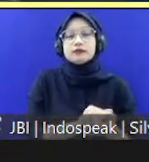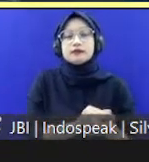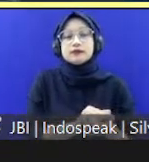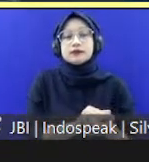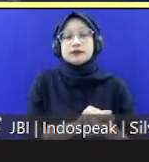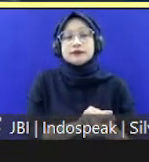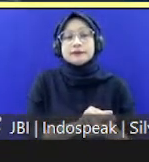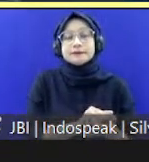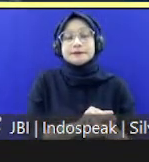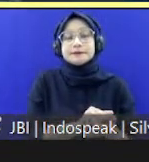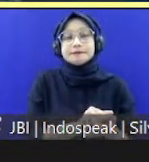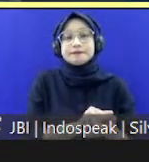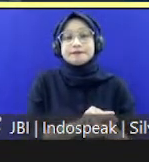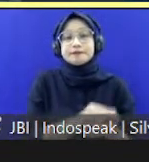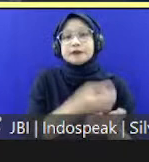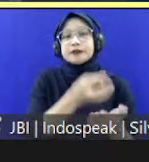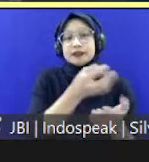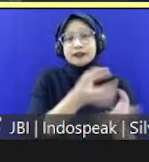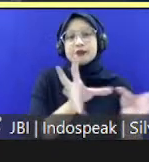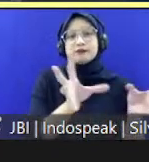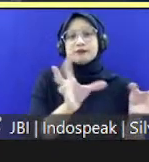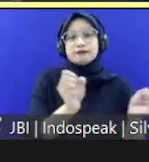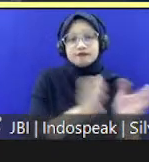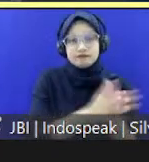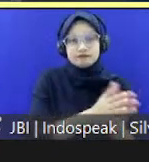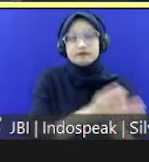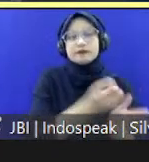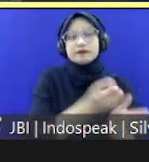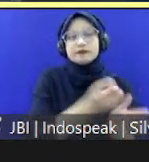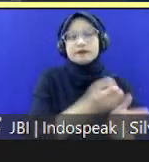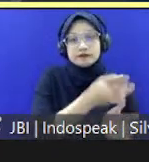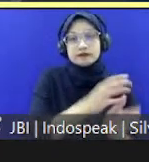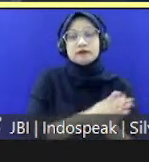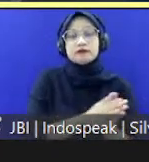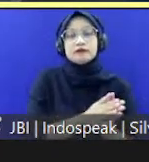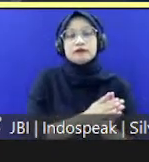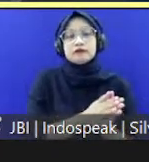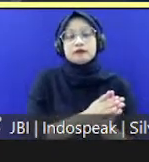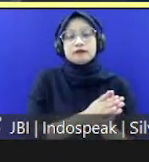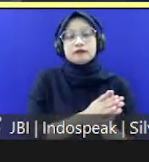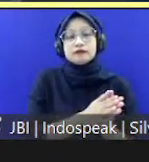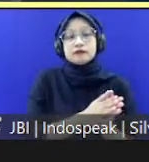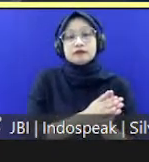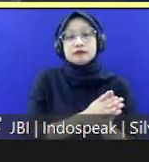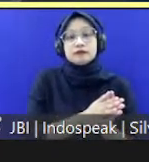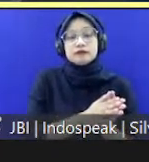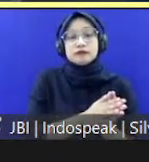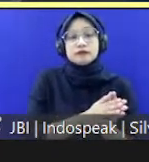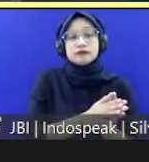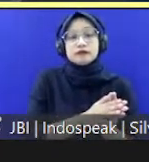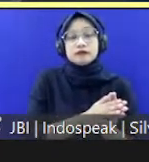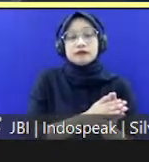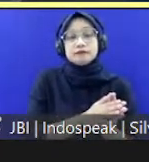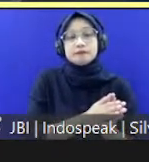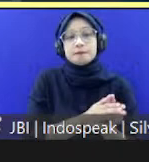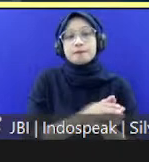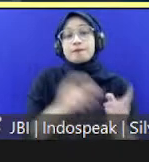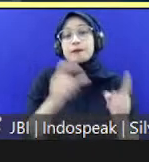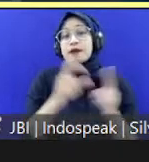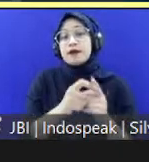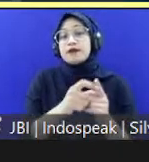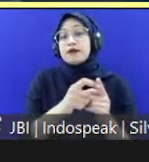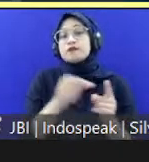only a small number. So based on this data, we can see